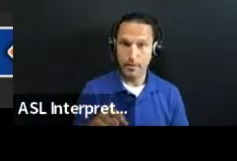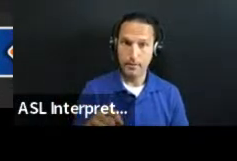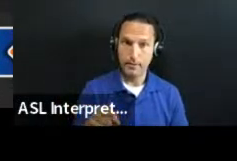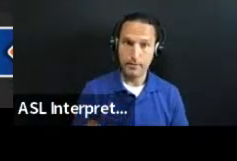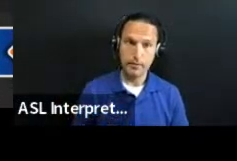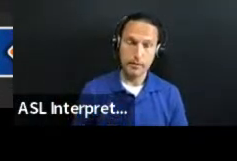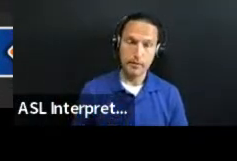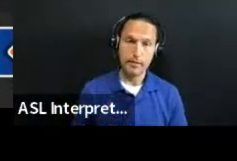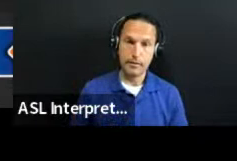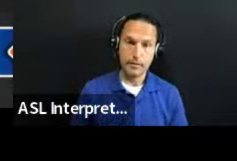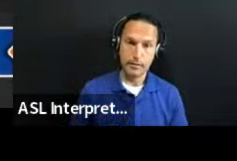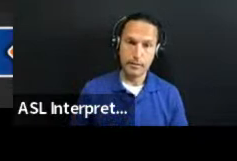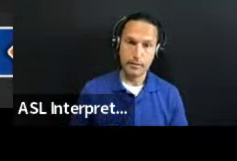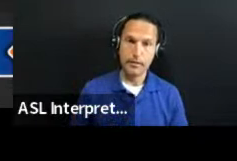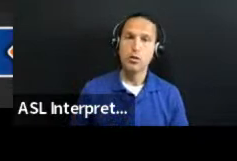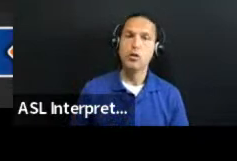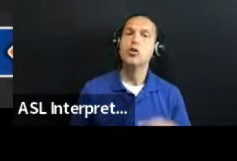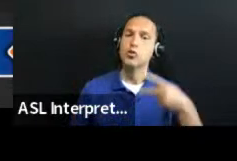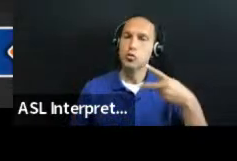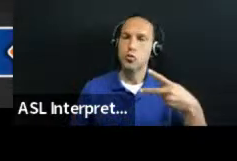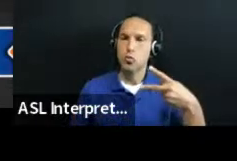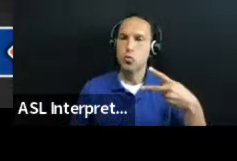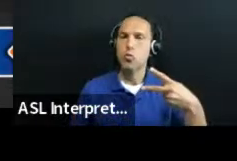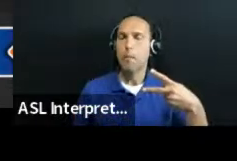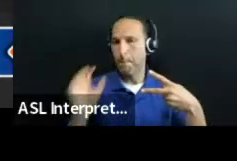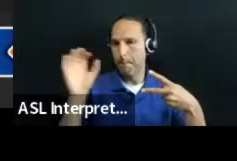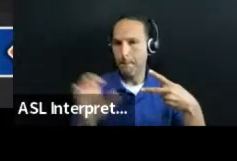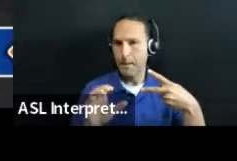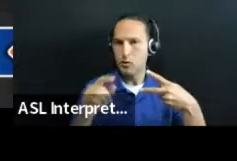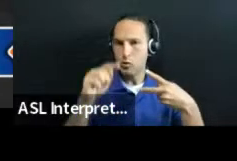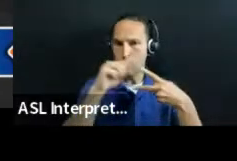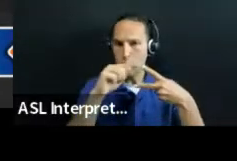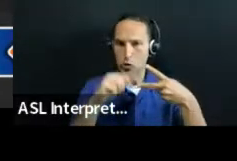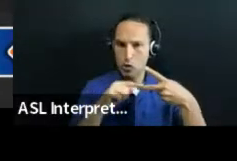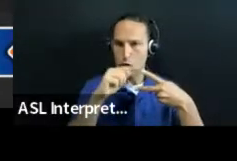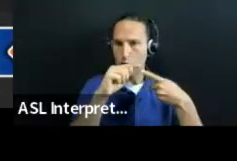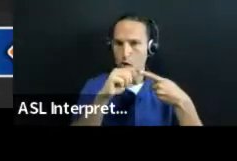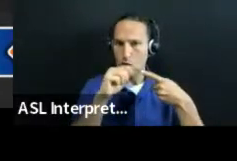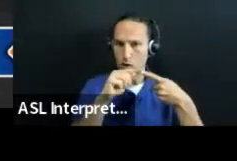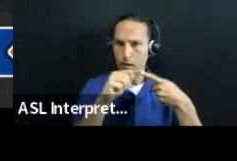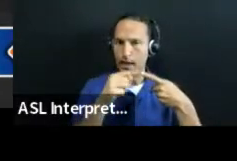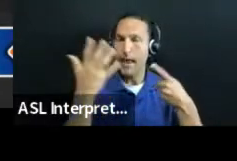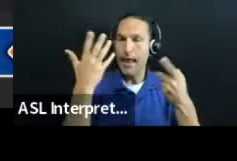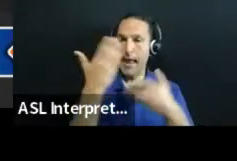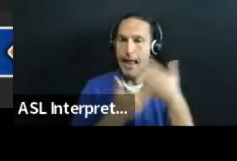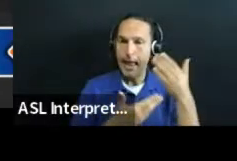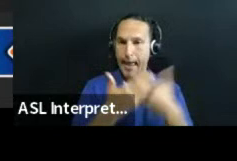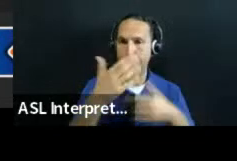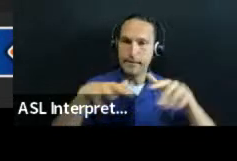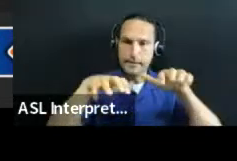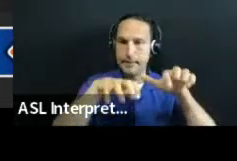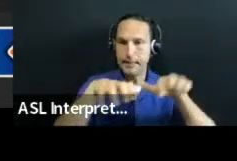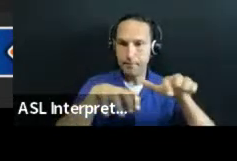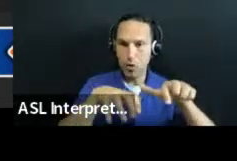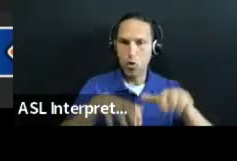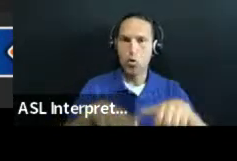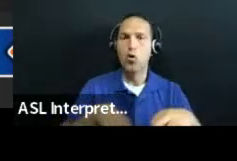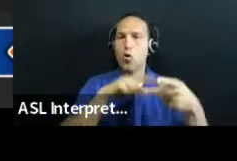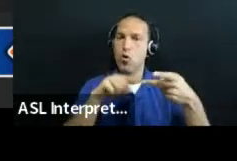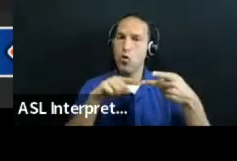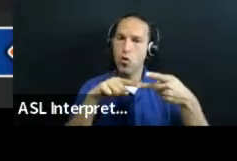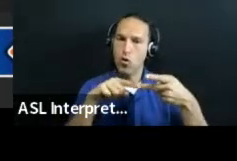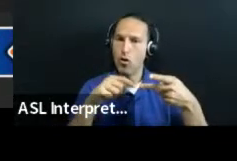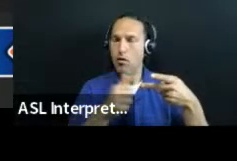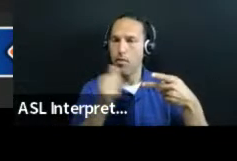next slide, there are 2 pictures. Yes, there is a picture of hands using a keyboard, and then there's another